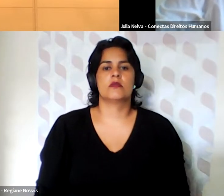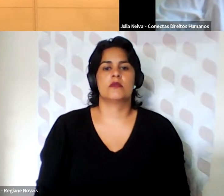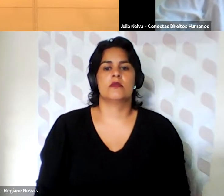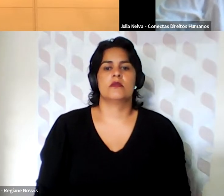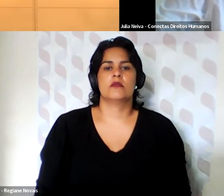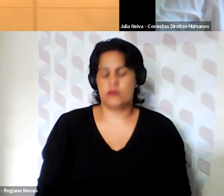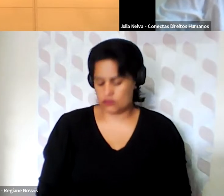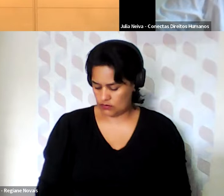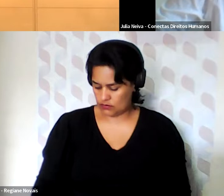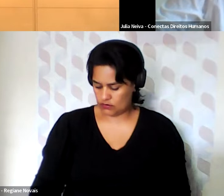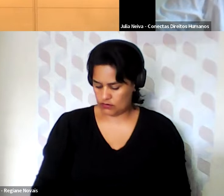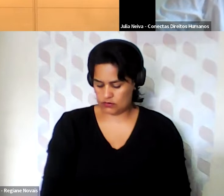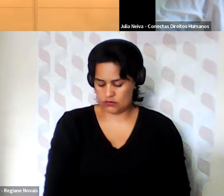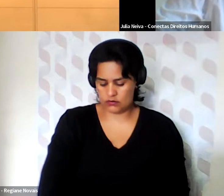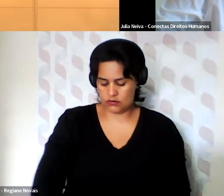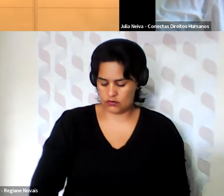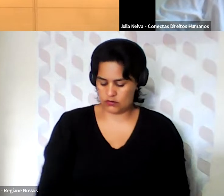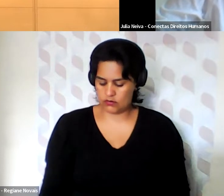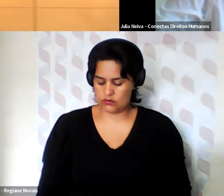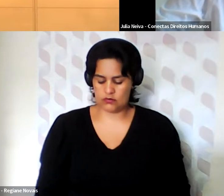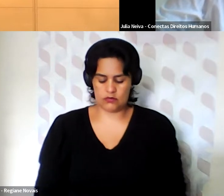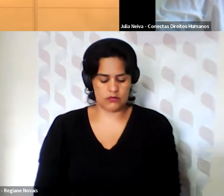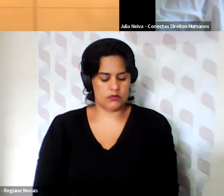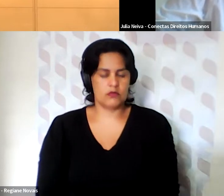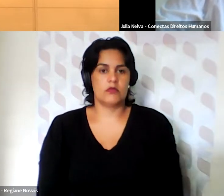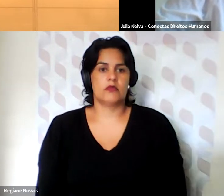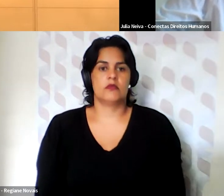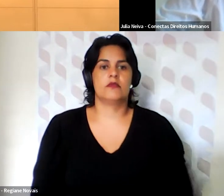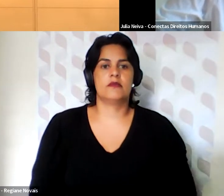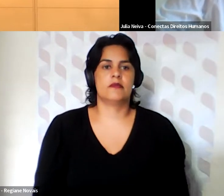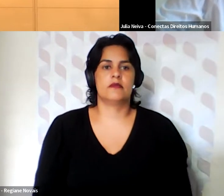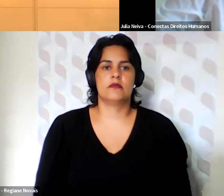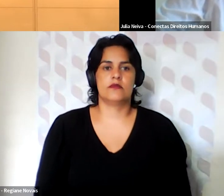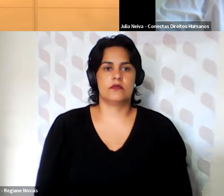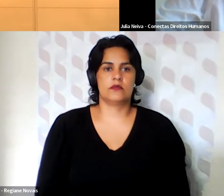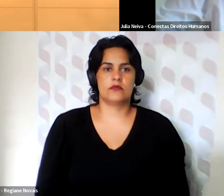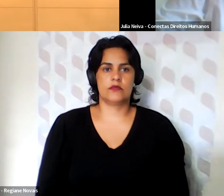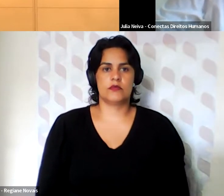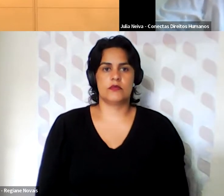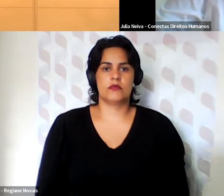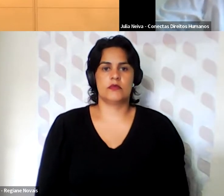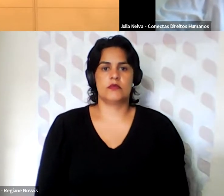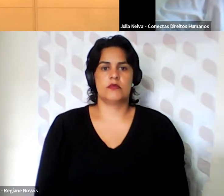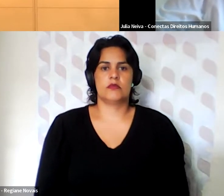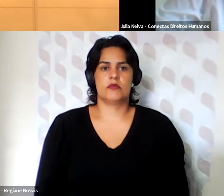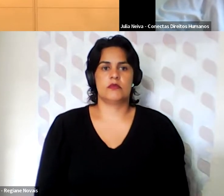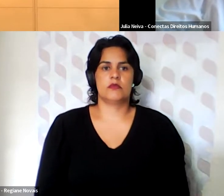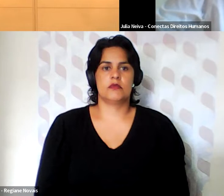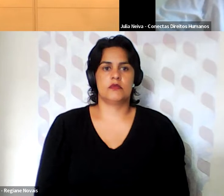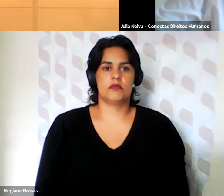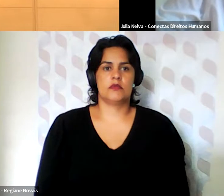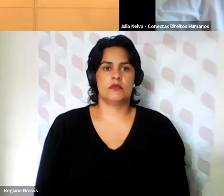Obviously, there are many voices from civil society, many voices from the private sector, all of which are very important